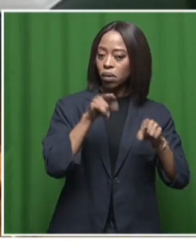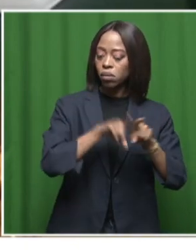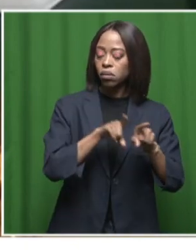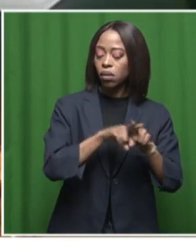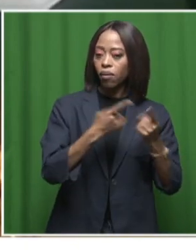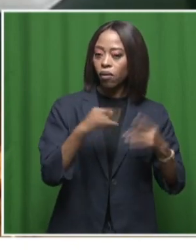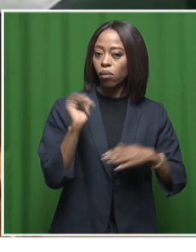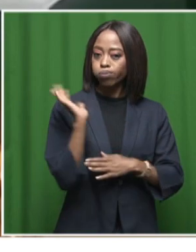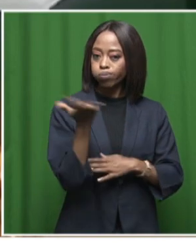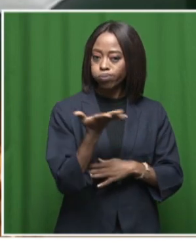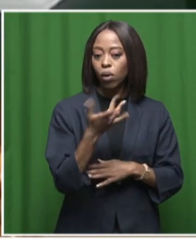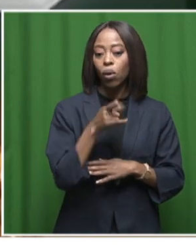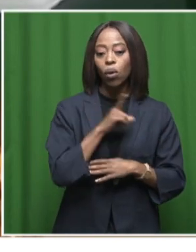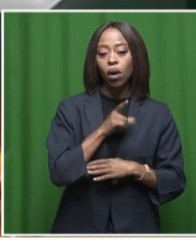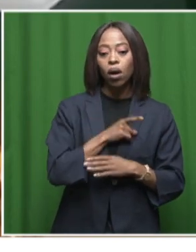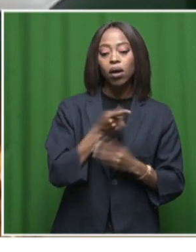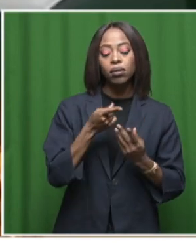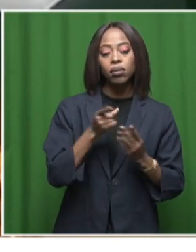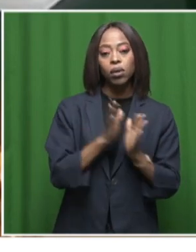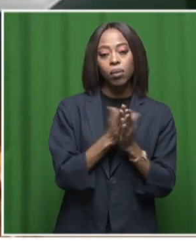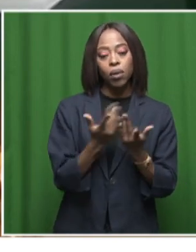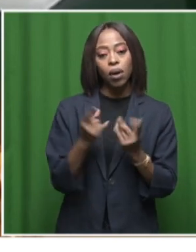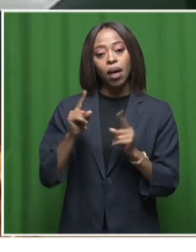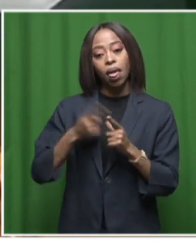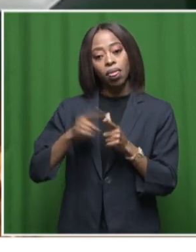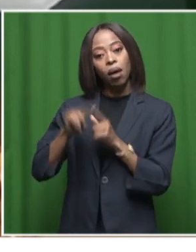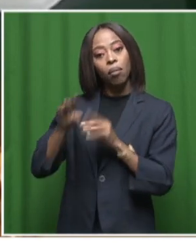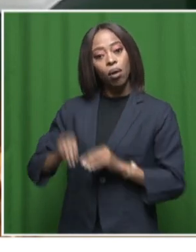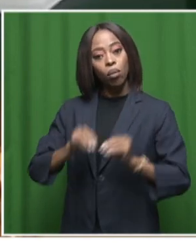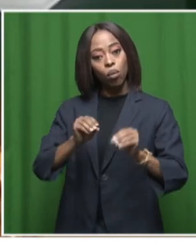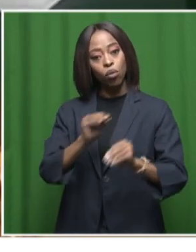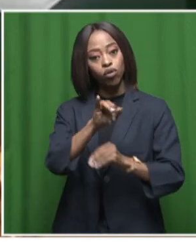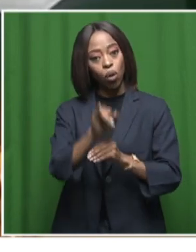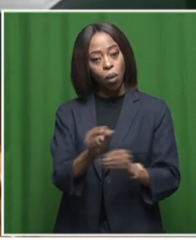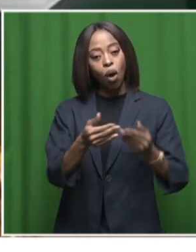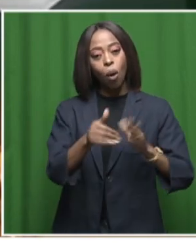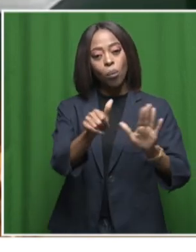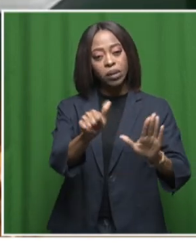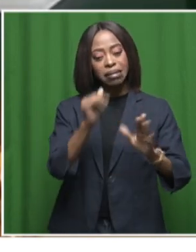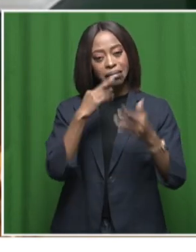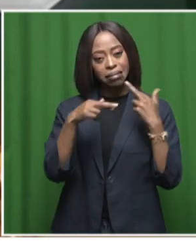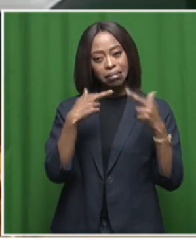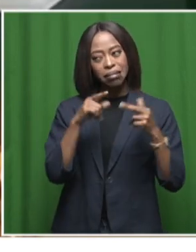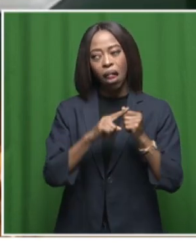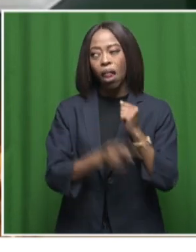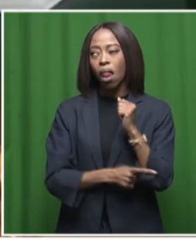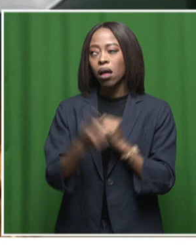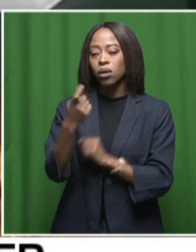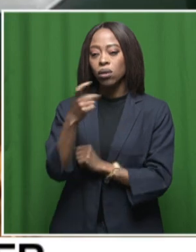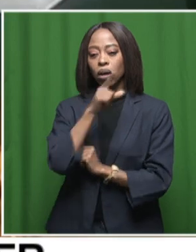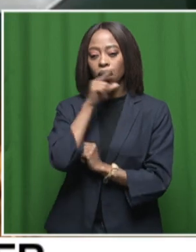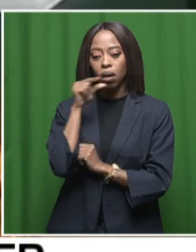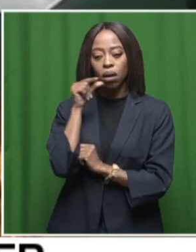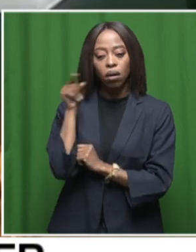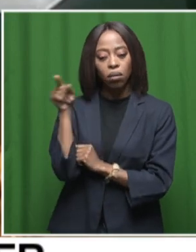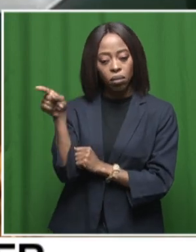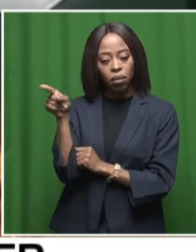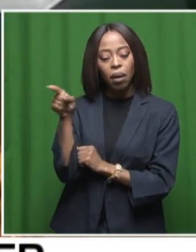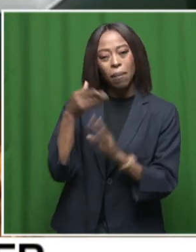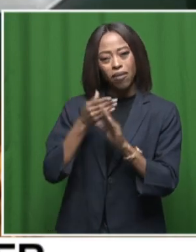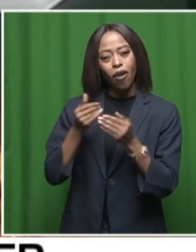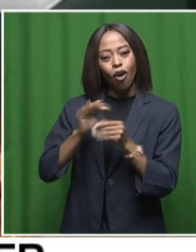the curriculum, and then moved to Joburg. Opened about 6 restaurants in Joburg. The last one was called Van der Linde, just